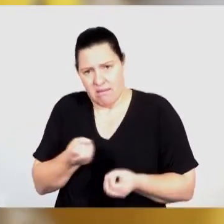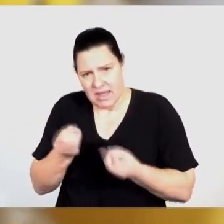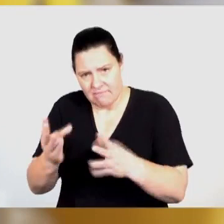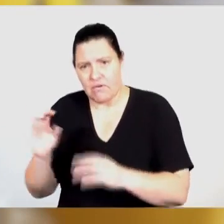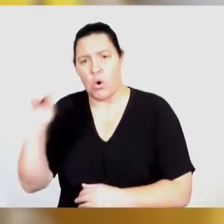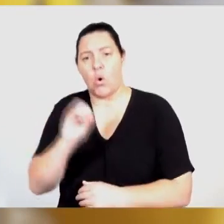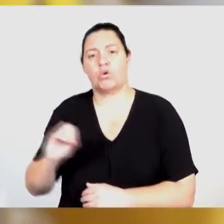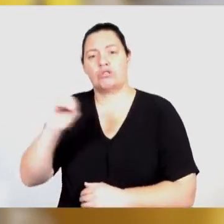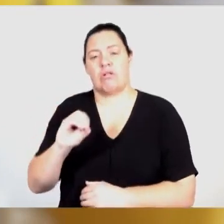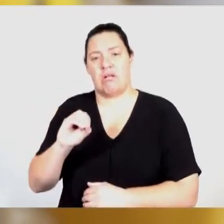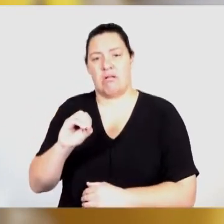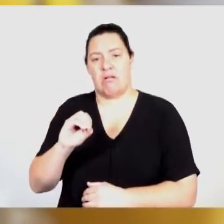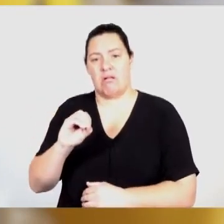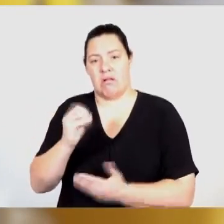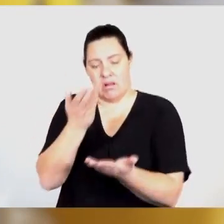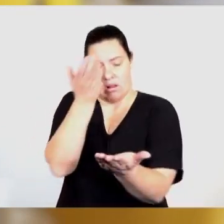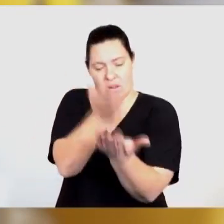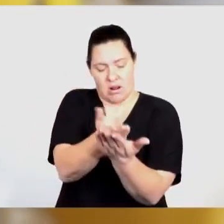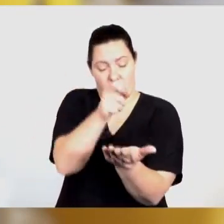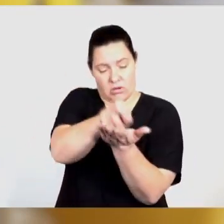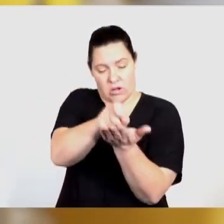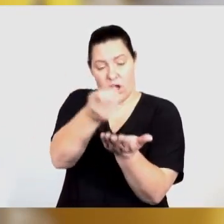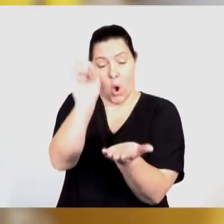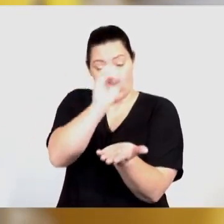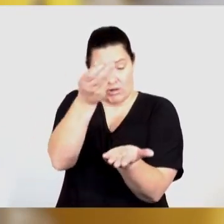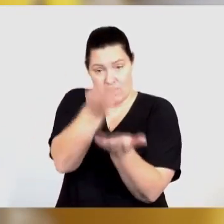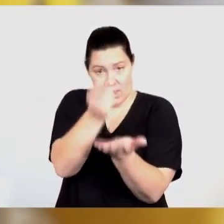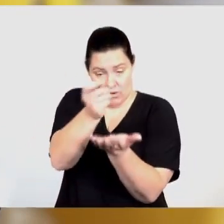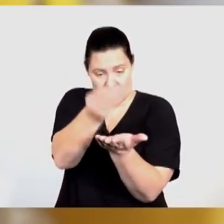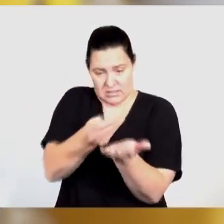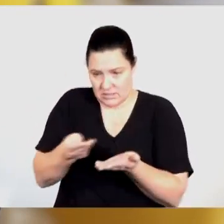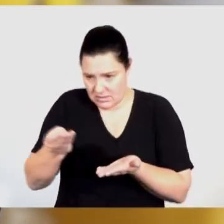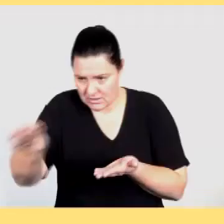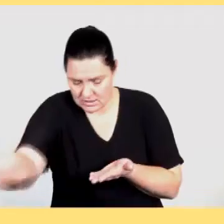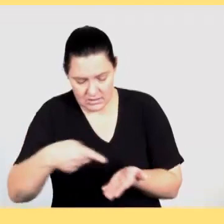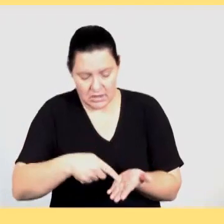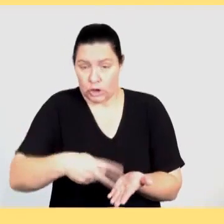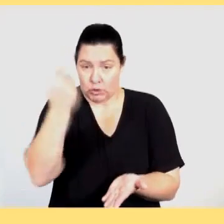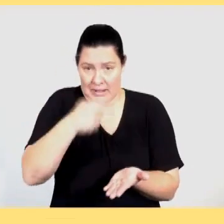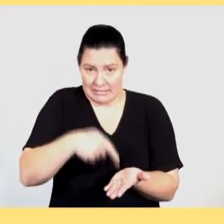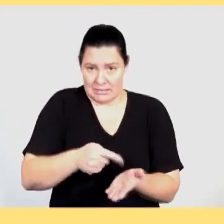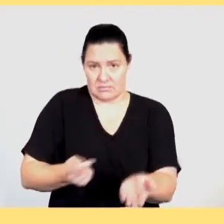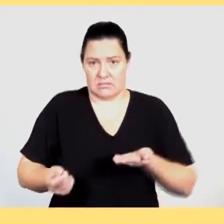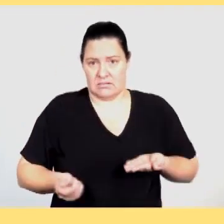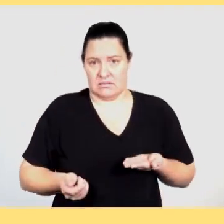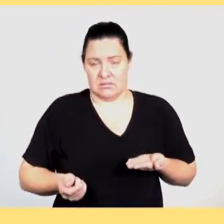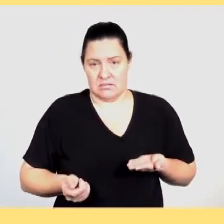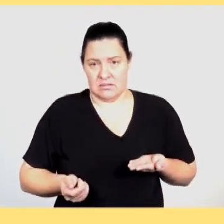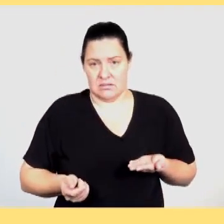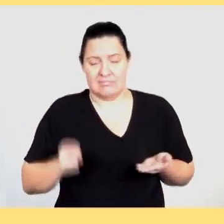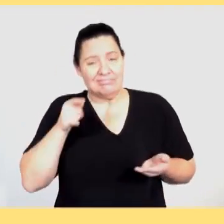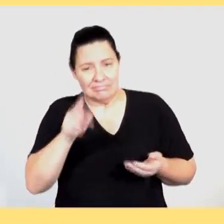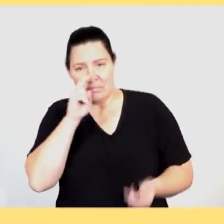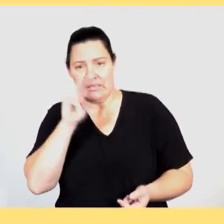the original credit note, all right? And then we will then keep what is known as the duplicate credit